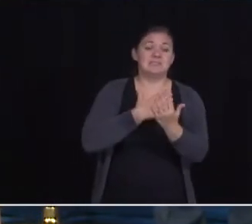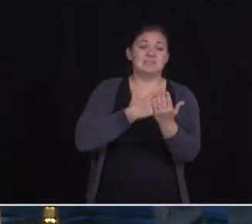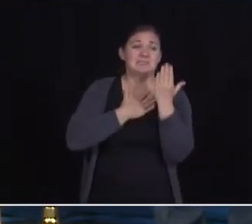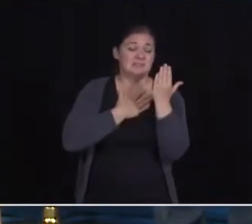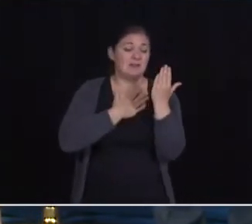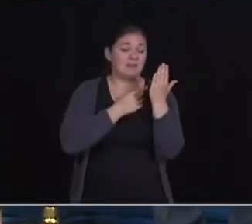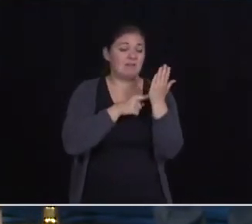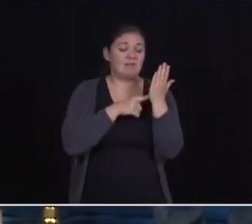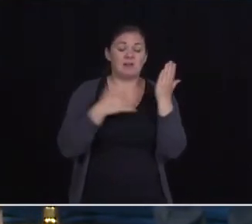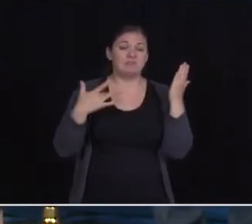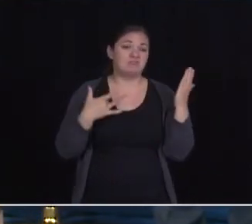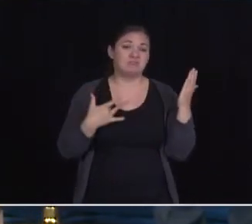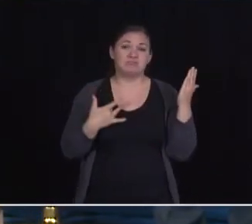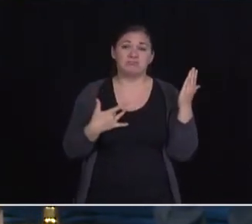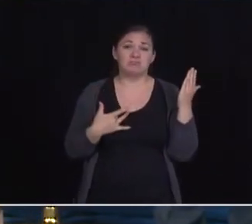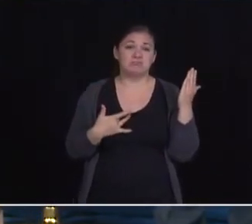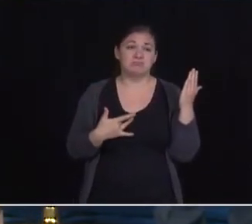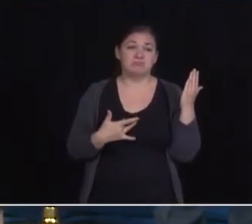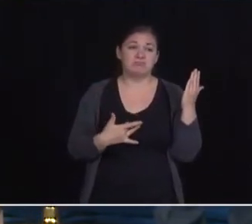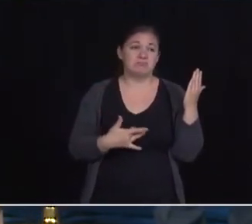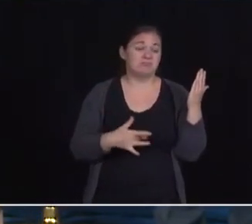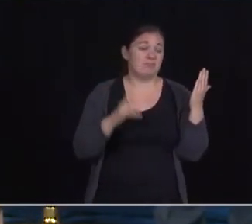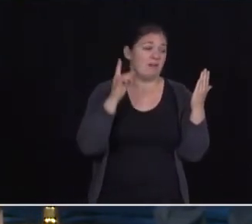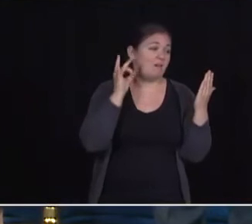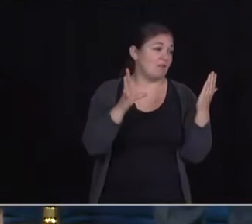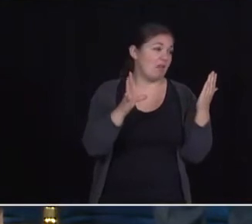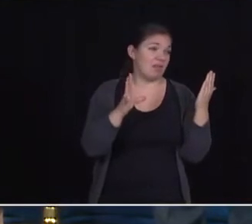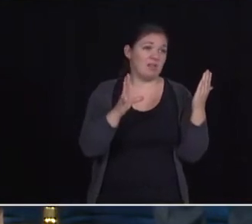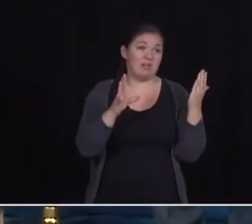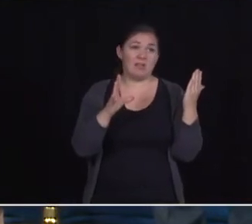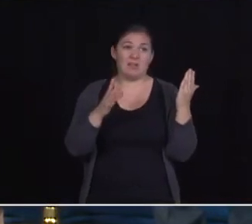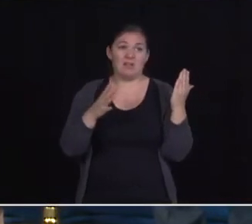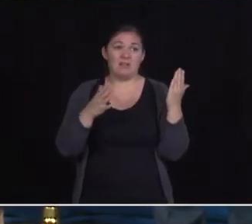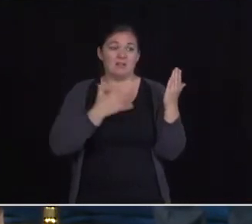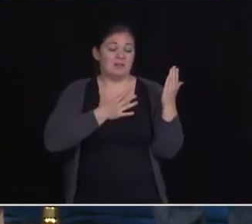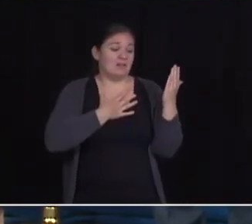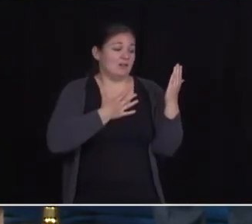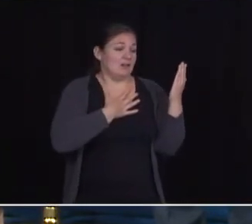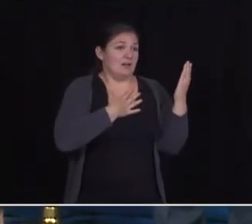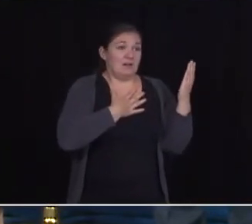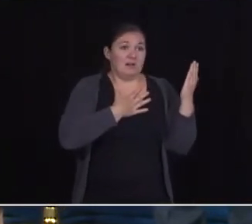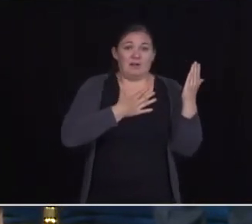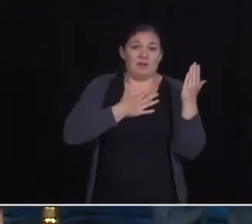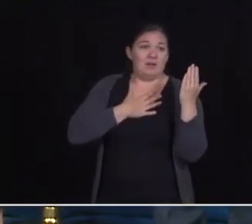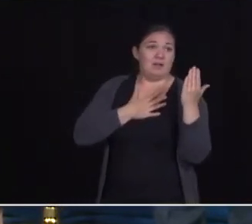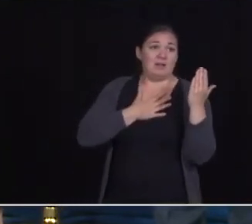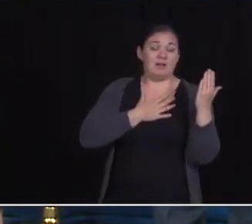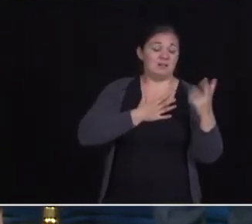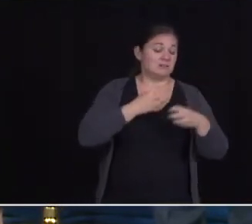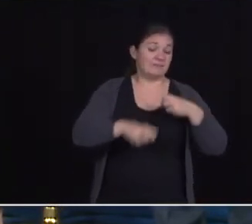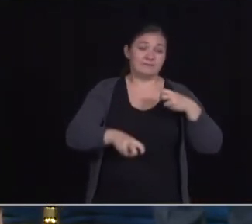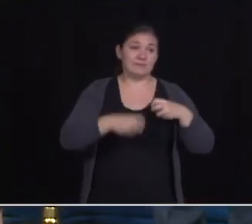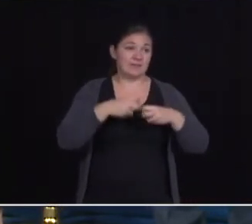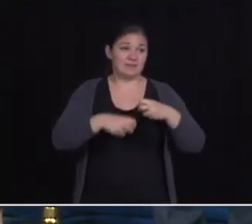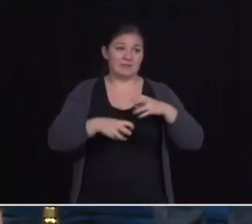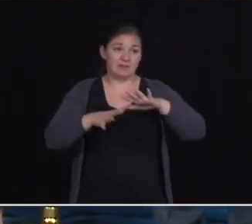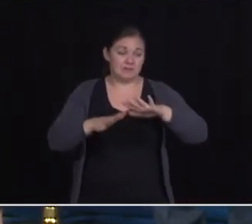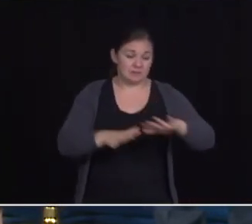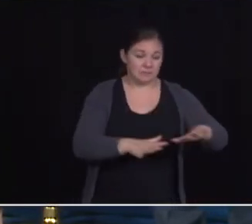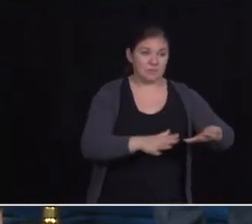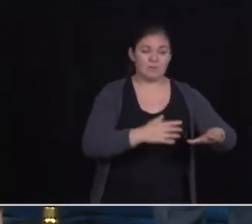you. Yeah, oh man, you have no idea. And it's tough, but I want to tell them, we're there to support them. We will get through